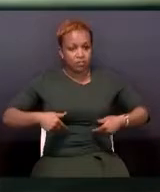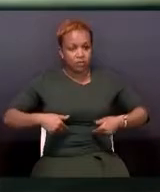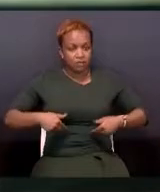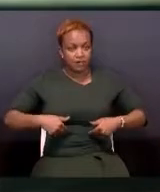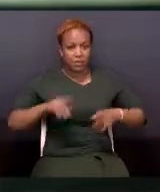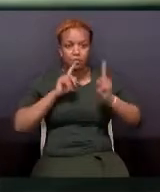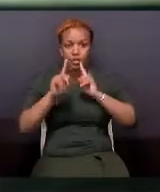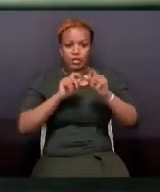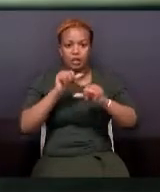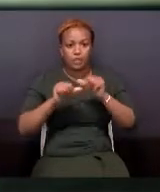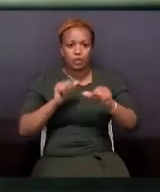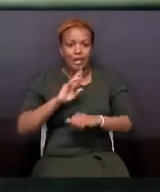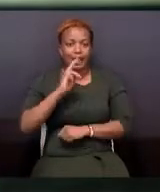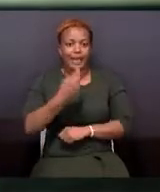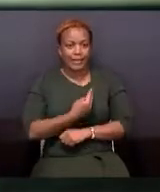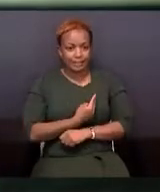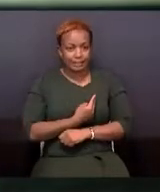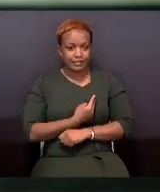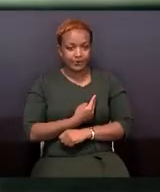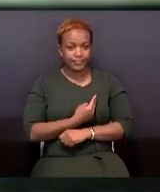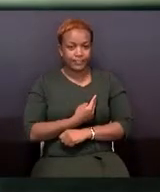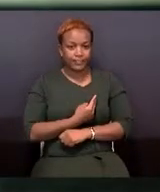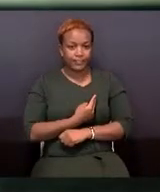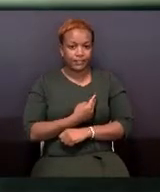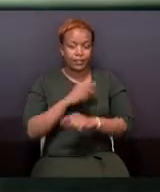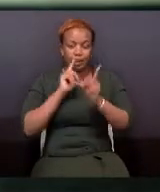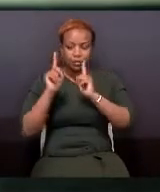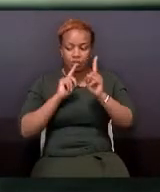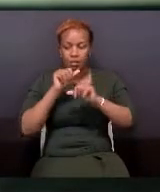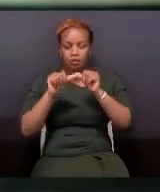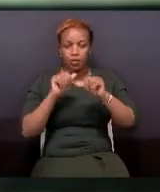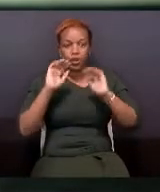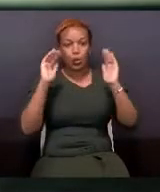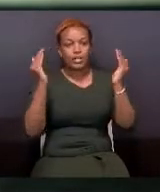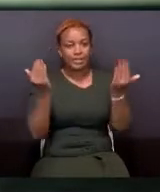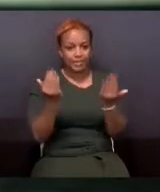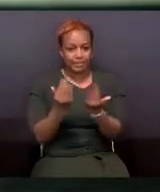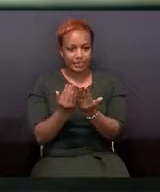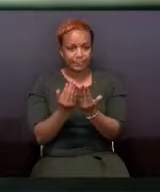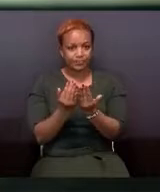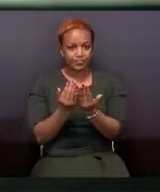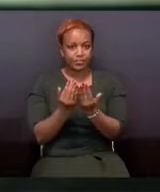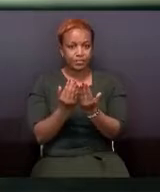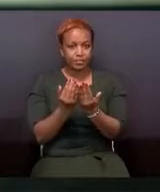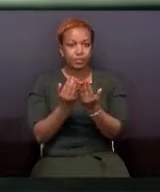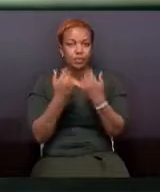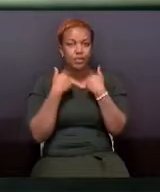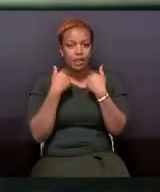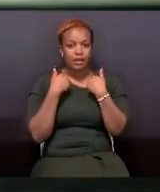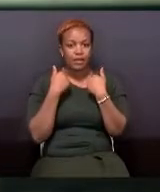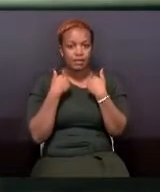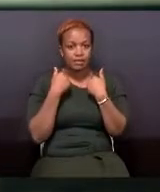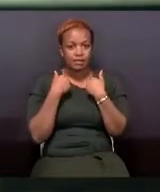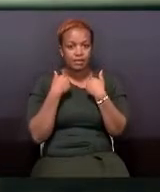talking about us as well. I'm talking about the continent. So there has to be also